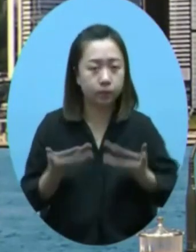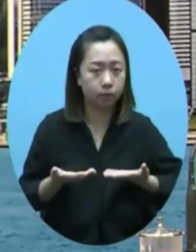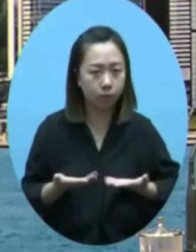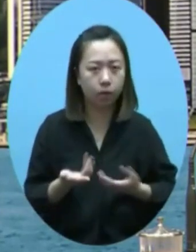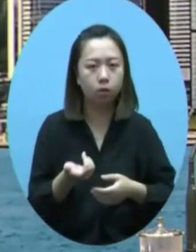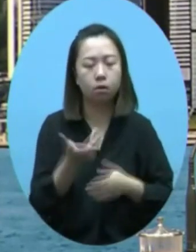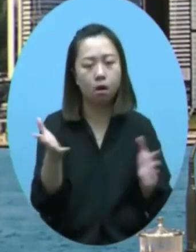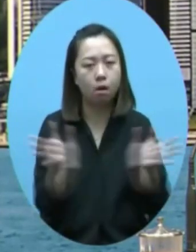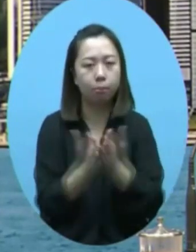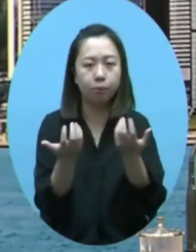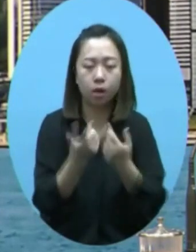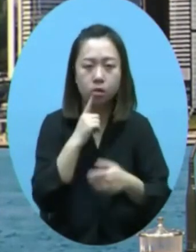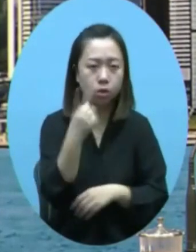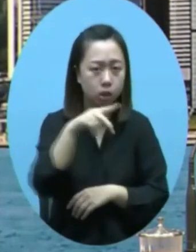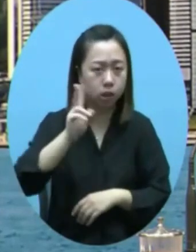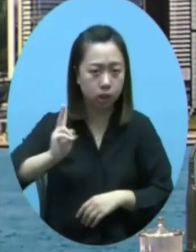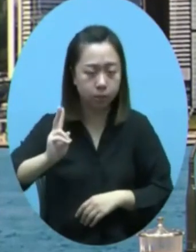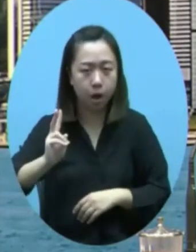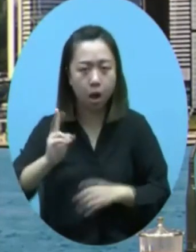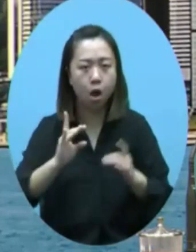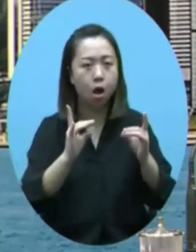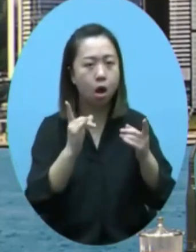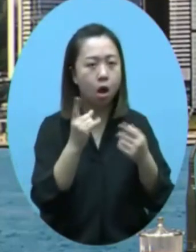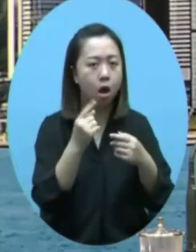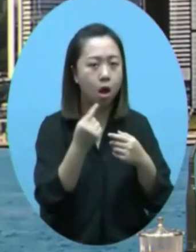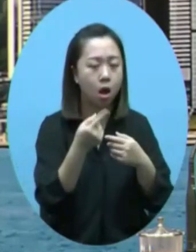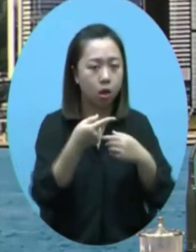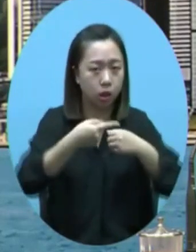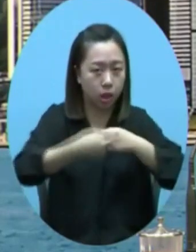wards. Right now, we have 1,200